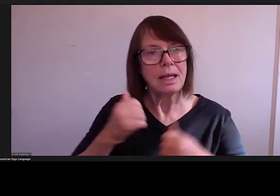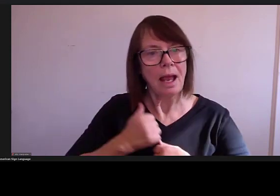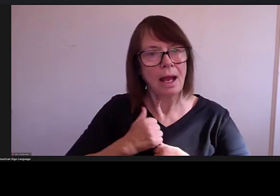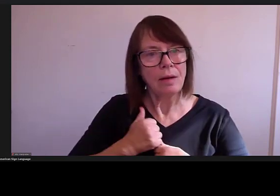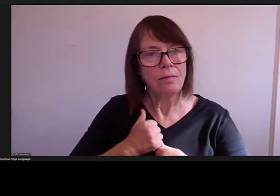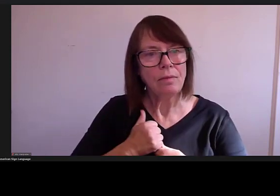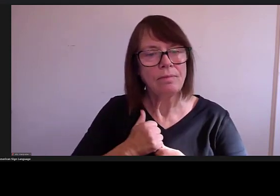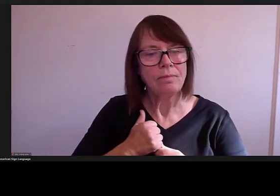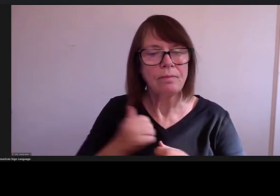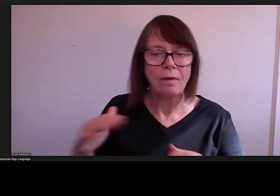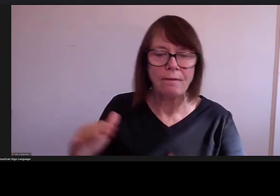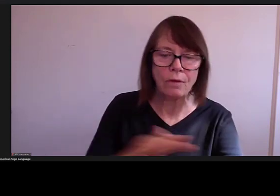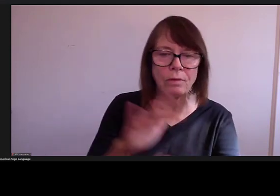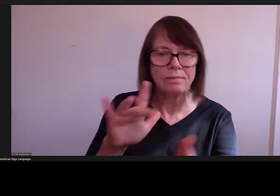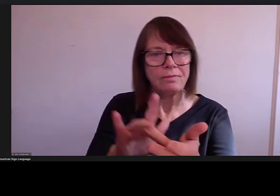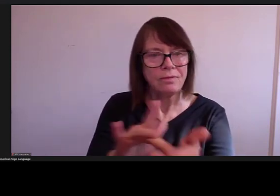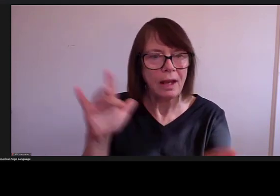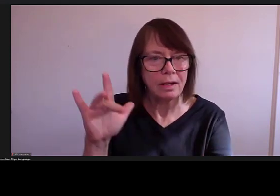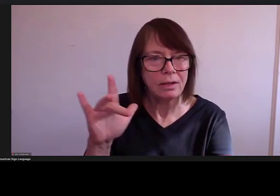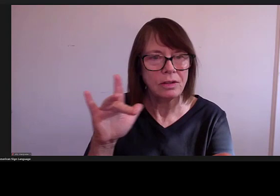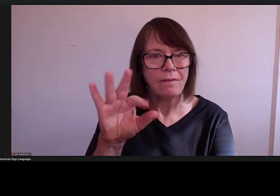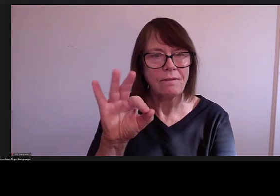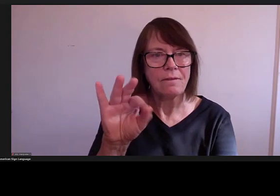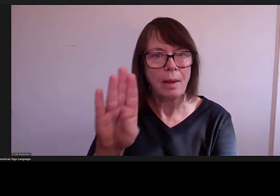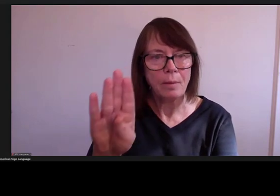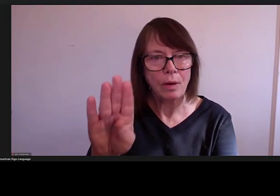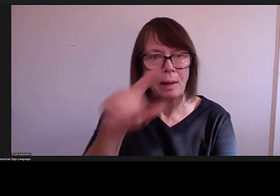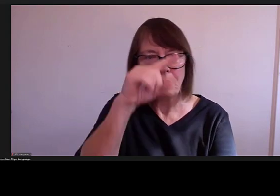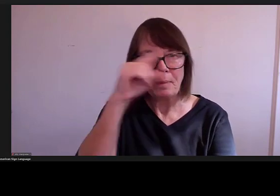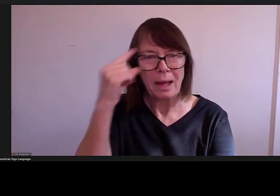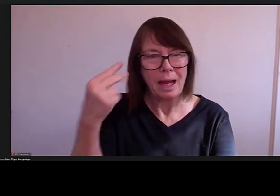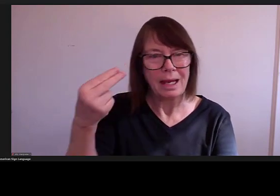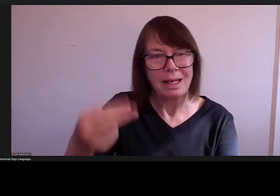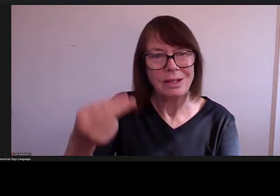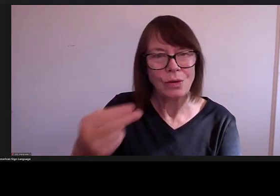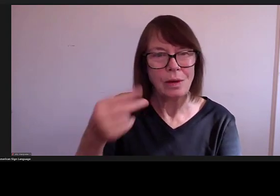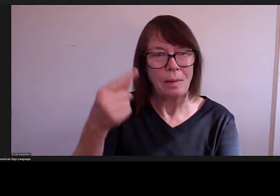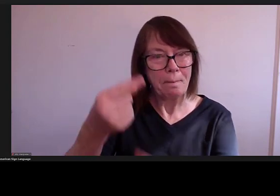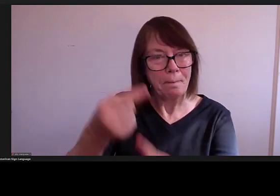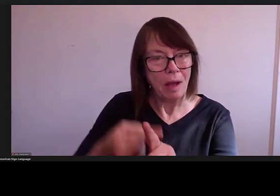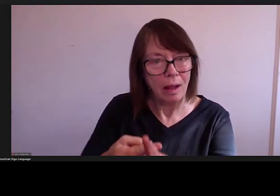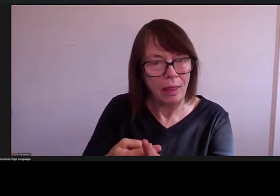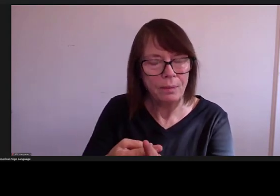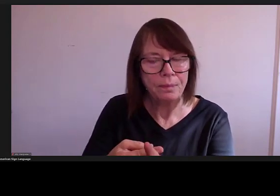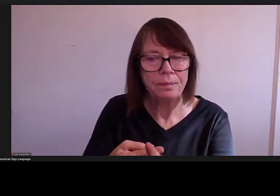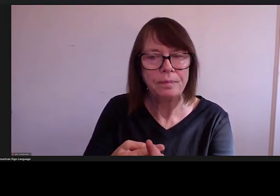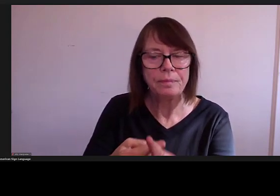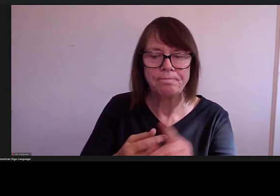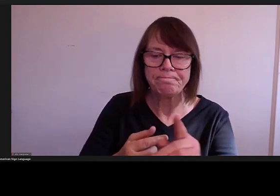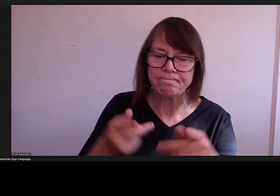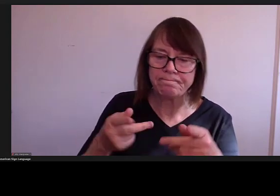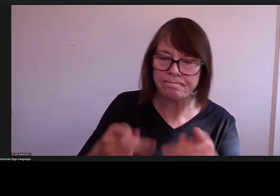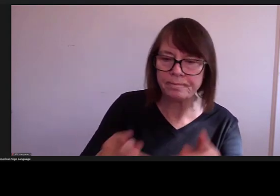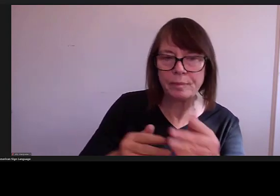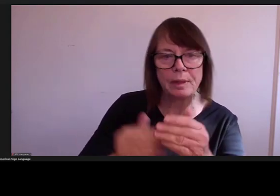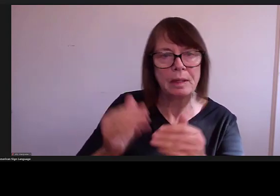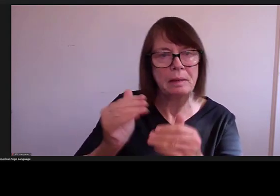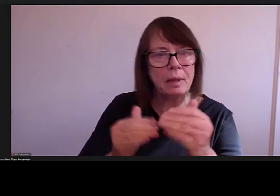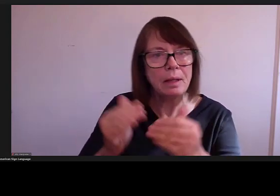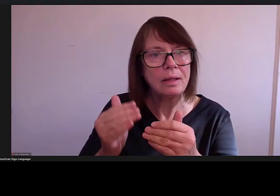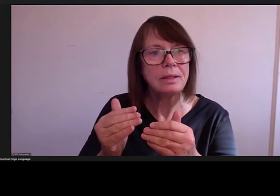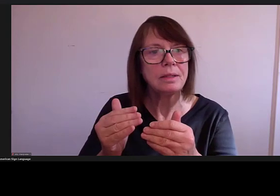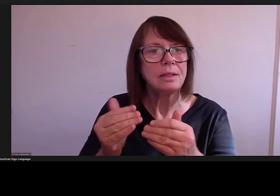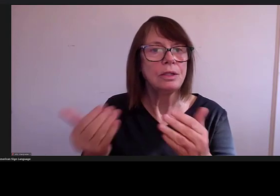taking full advantage of February being Black History Month as an opportunity to build our learning, unlearning,